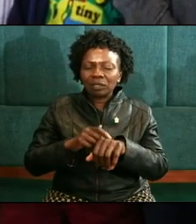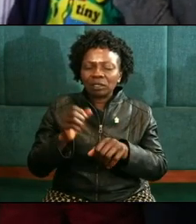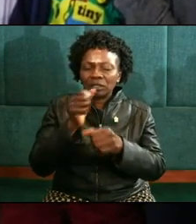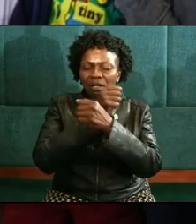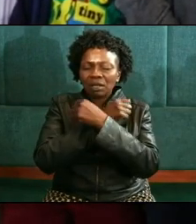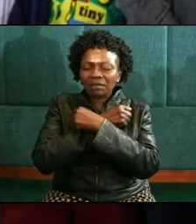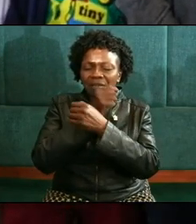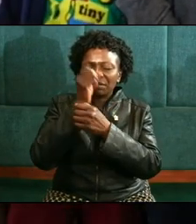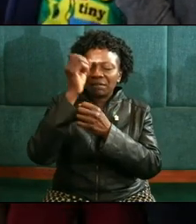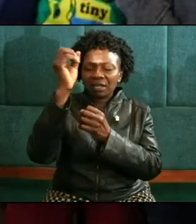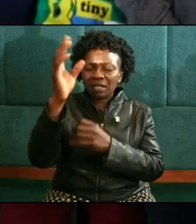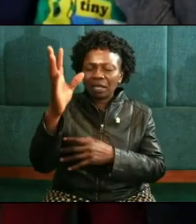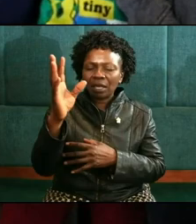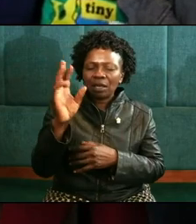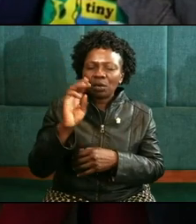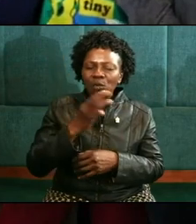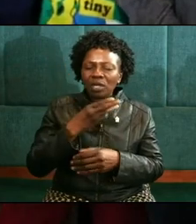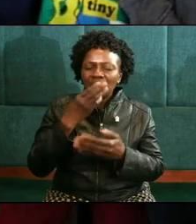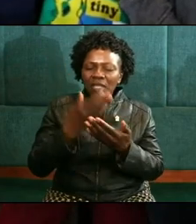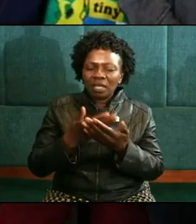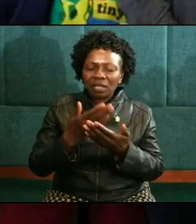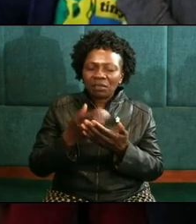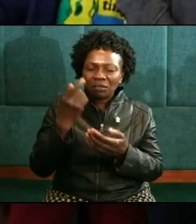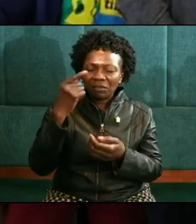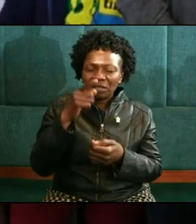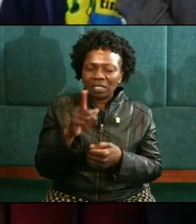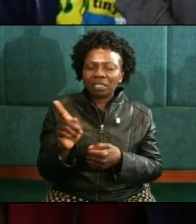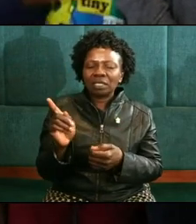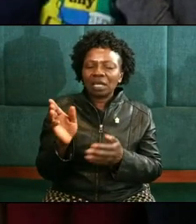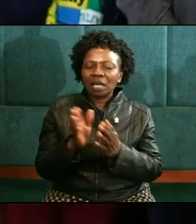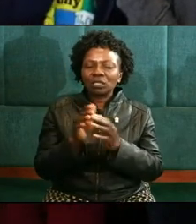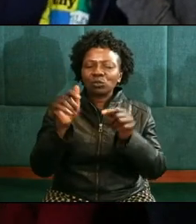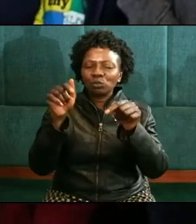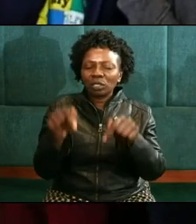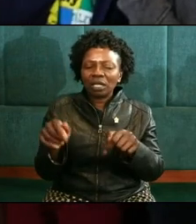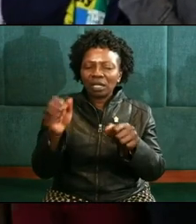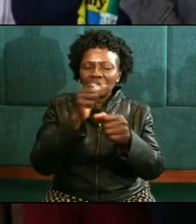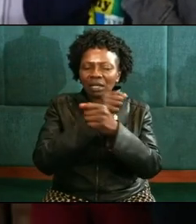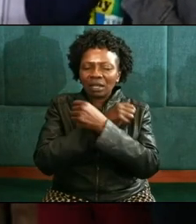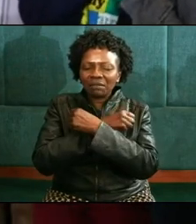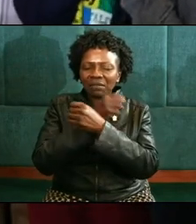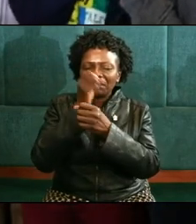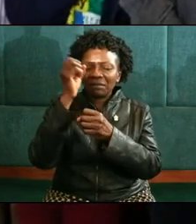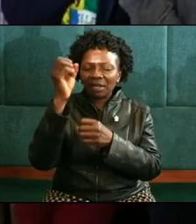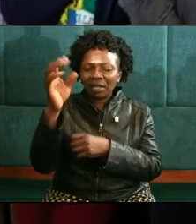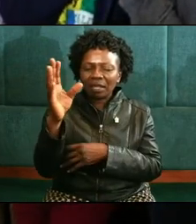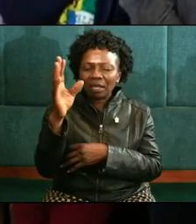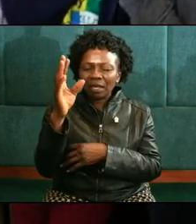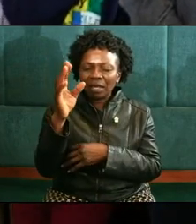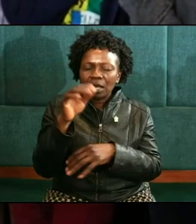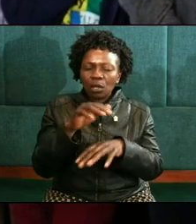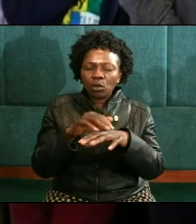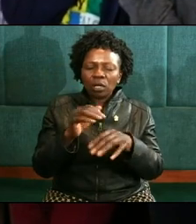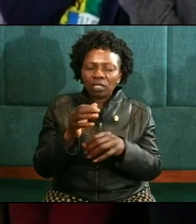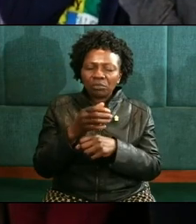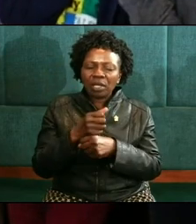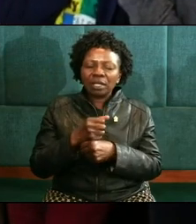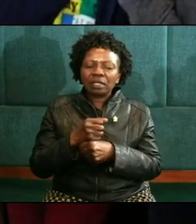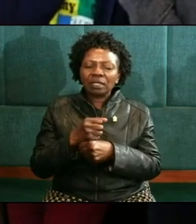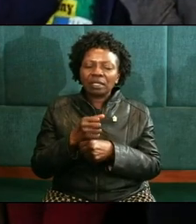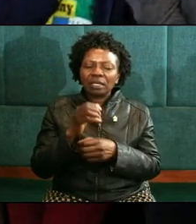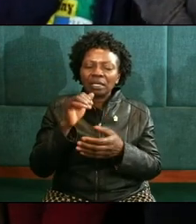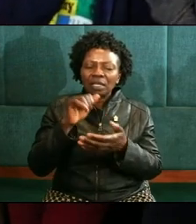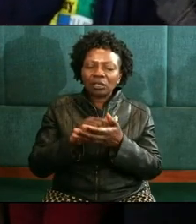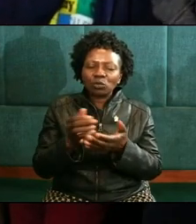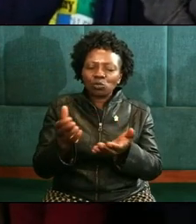Loving Father, we thank you for that. And today, loving Father, a call has been made that